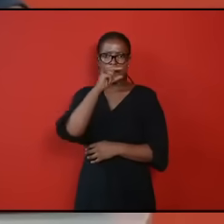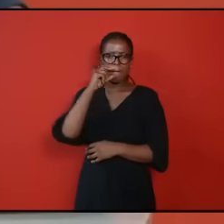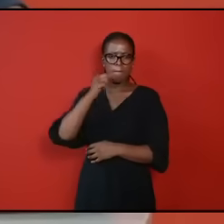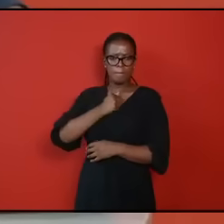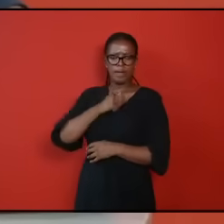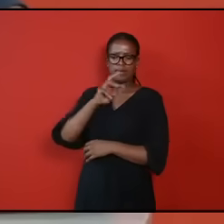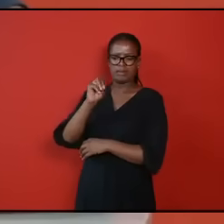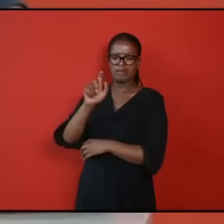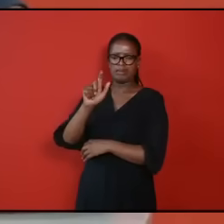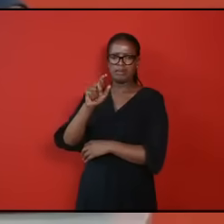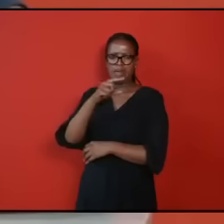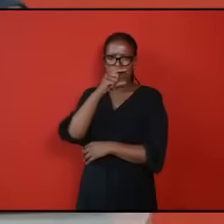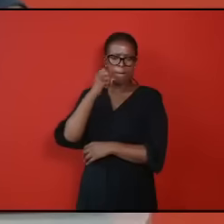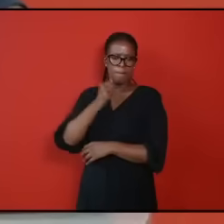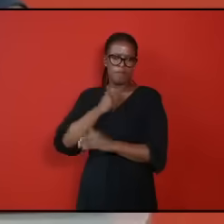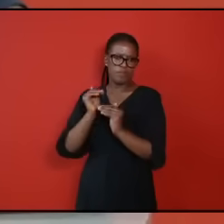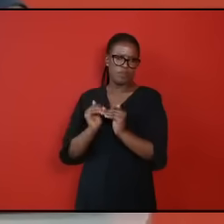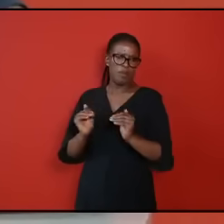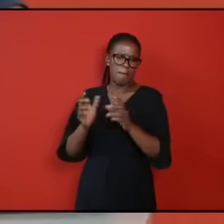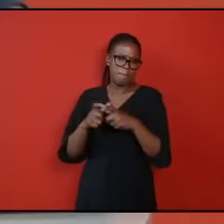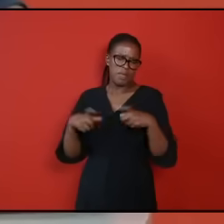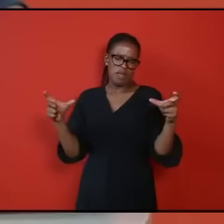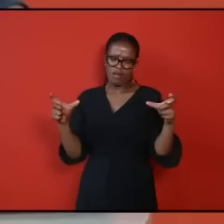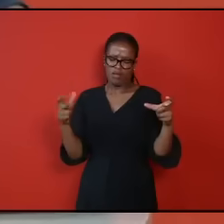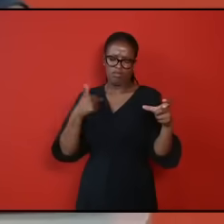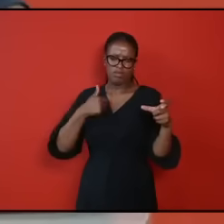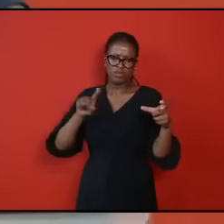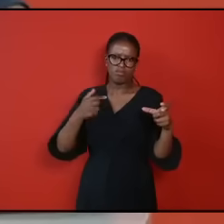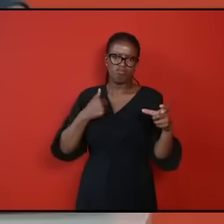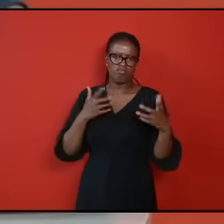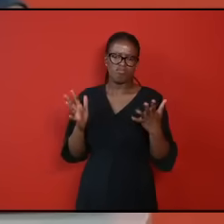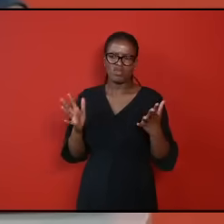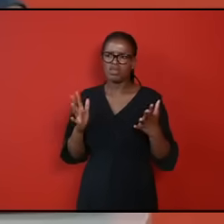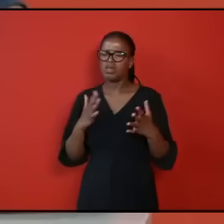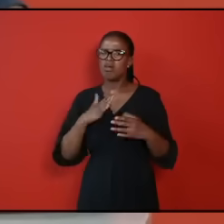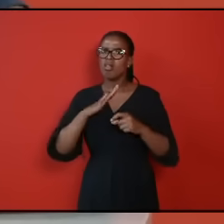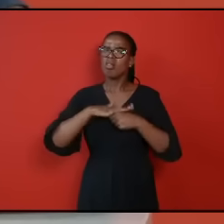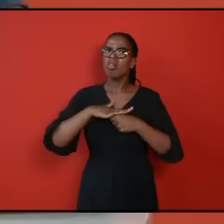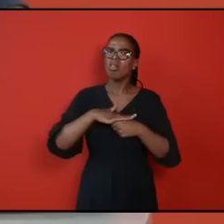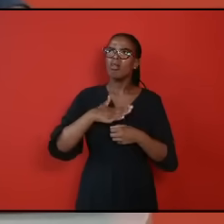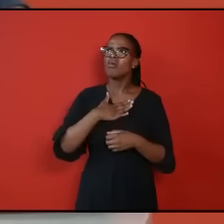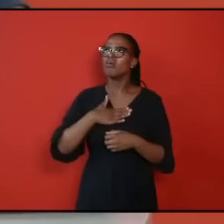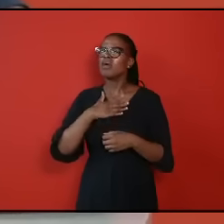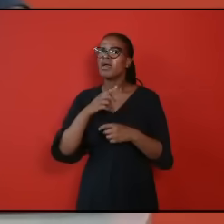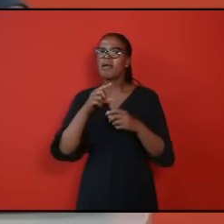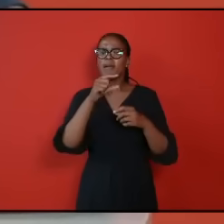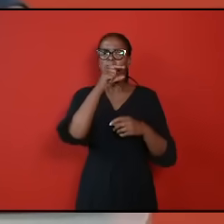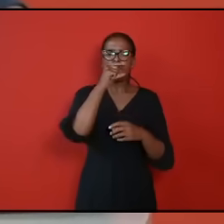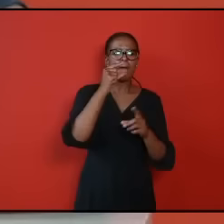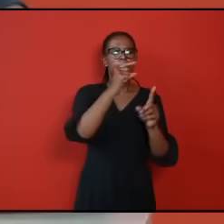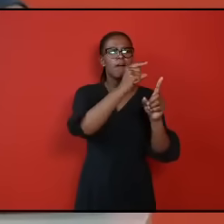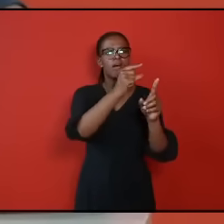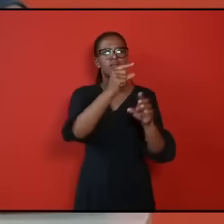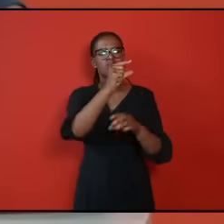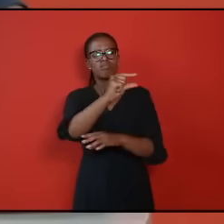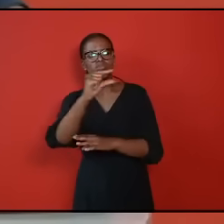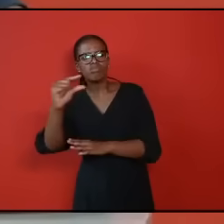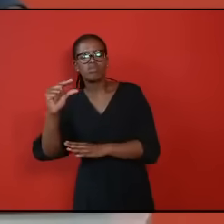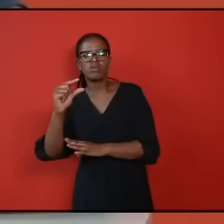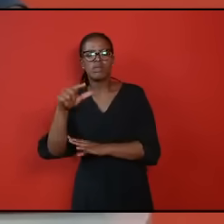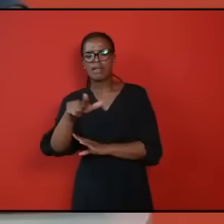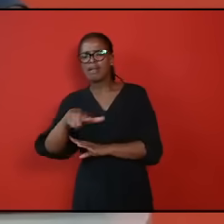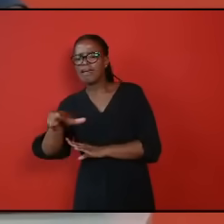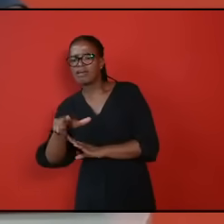than me. It has gone beyond me, so I can't be bribed with naming occupied